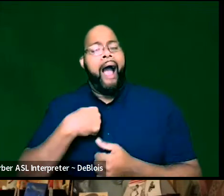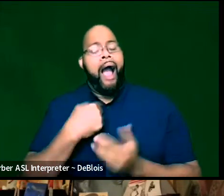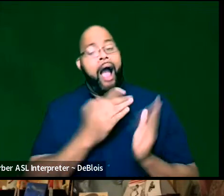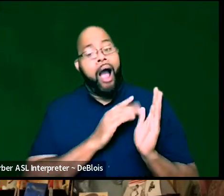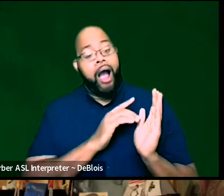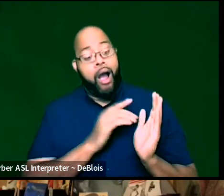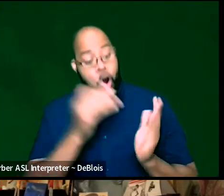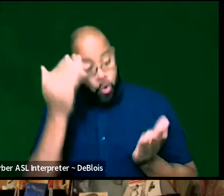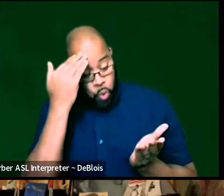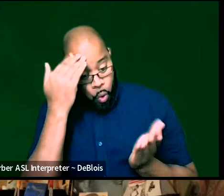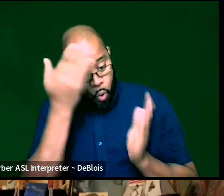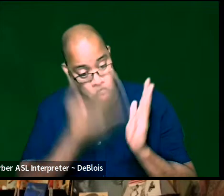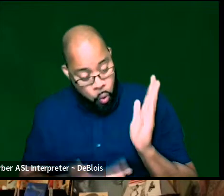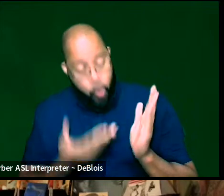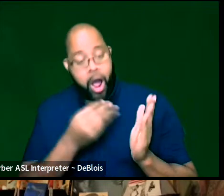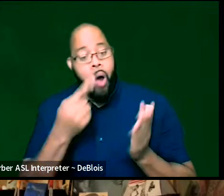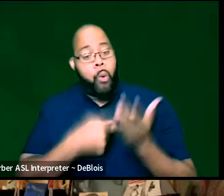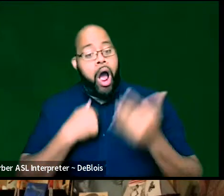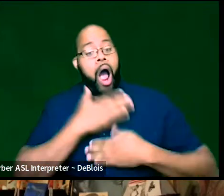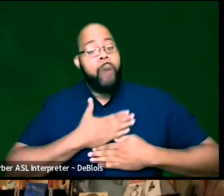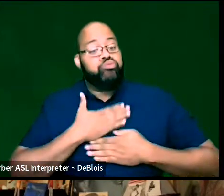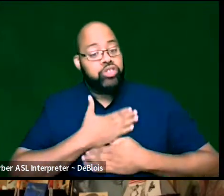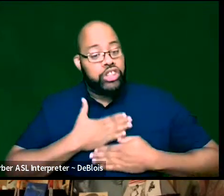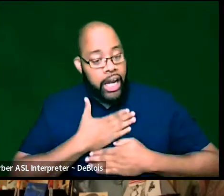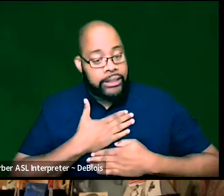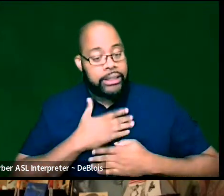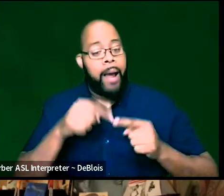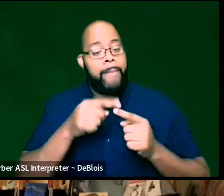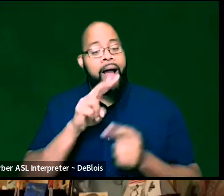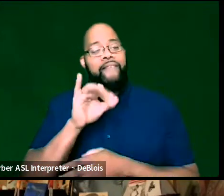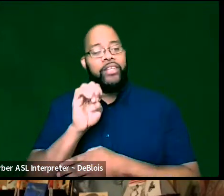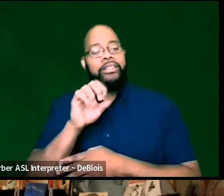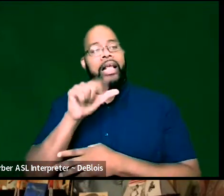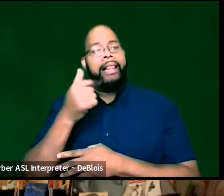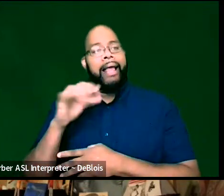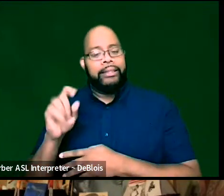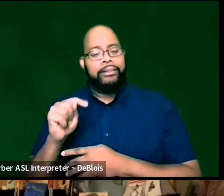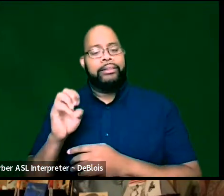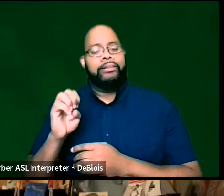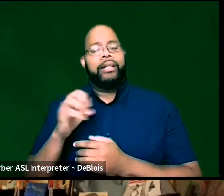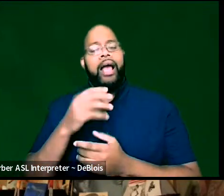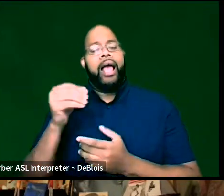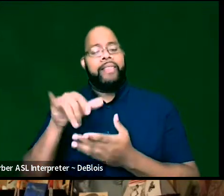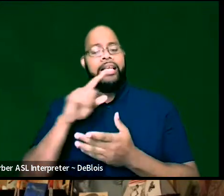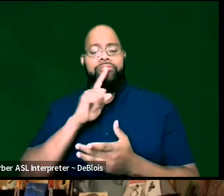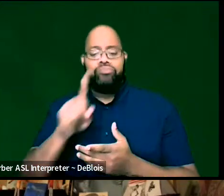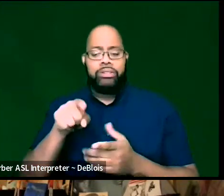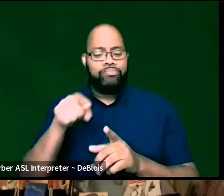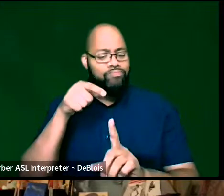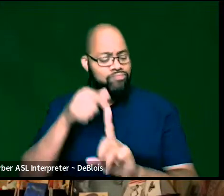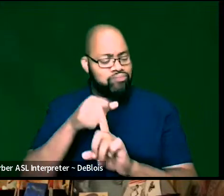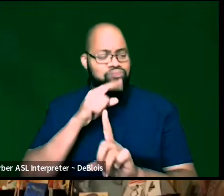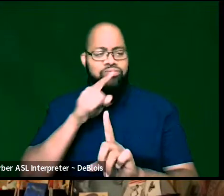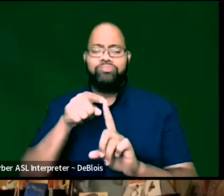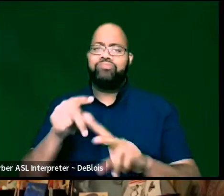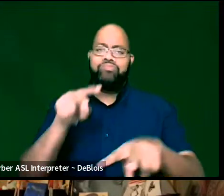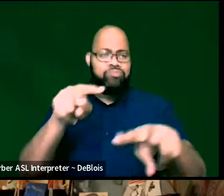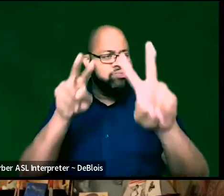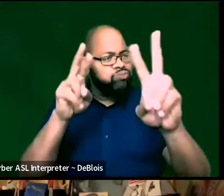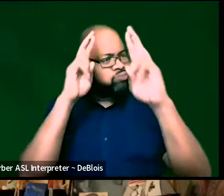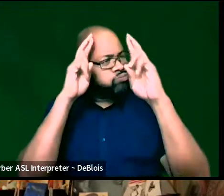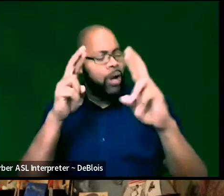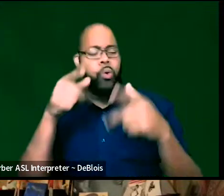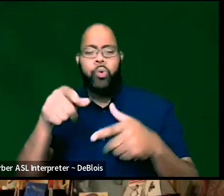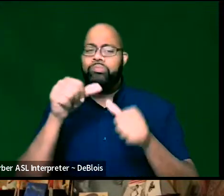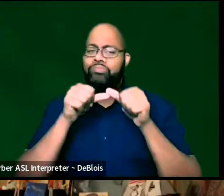to know and to appreciate about Vince Leggett, and that he is a living, walking icon, and he